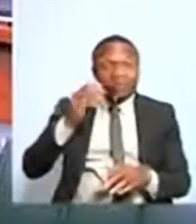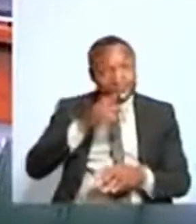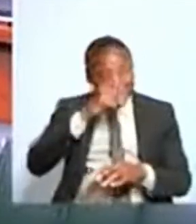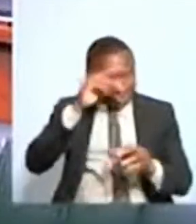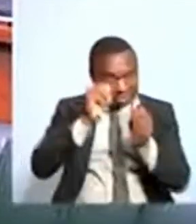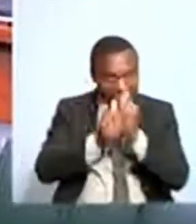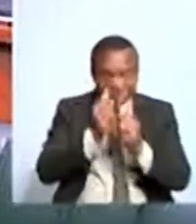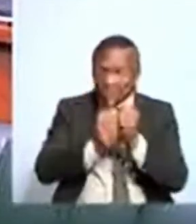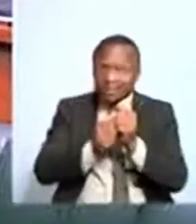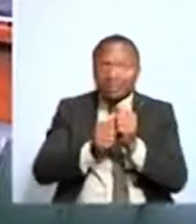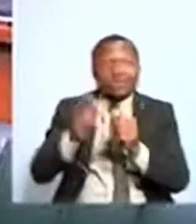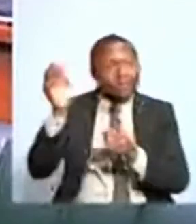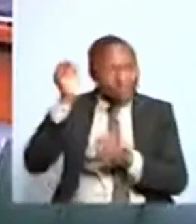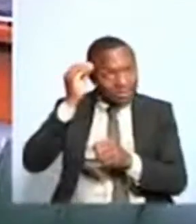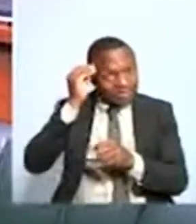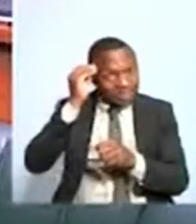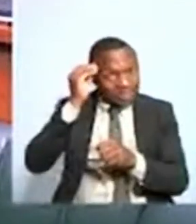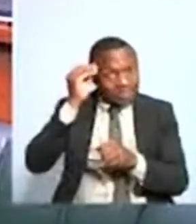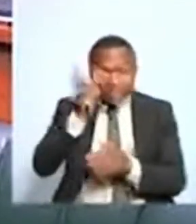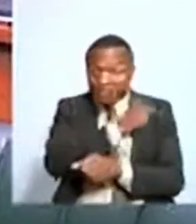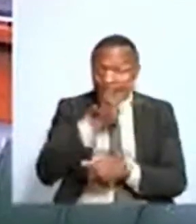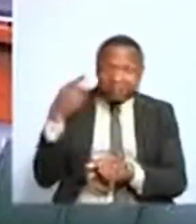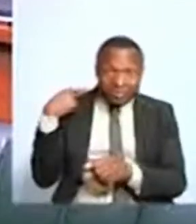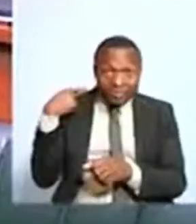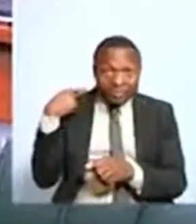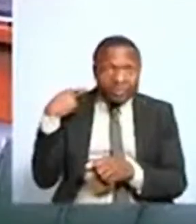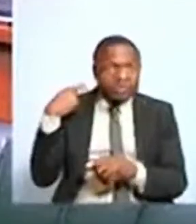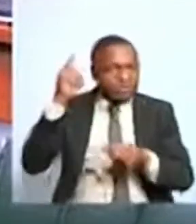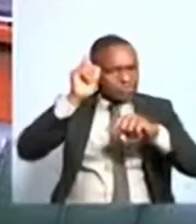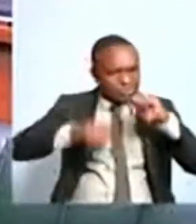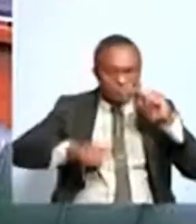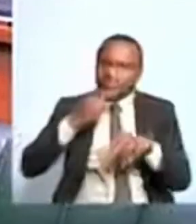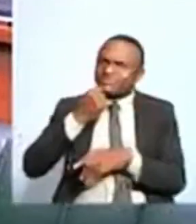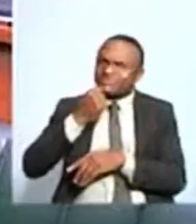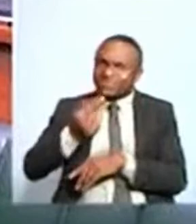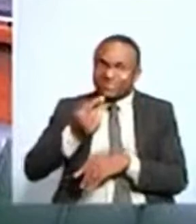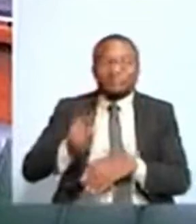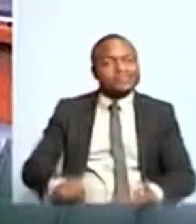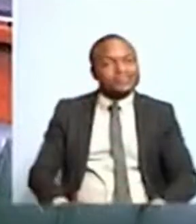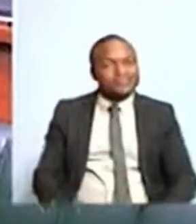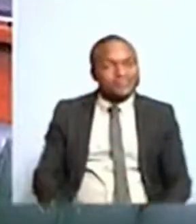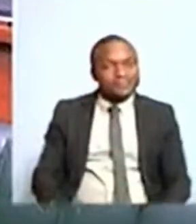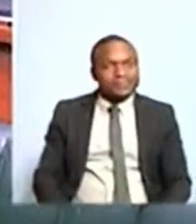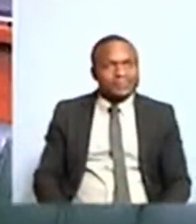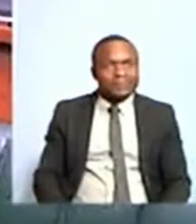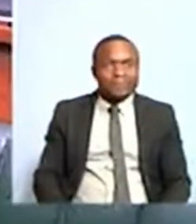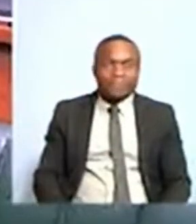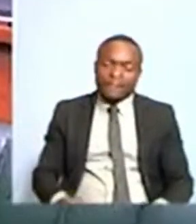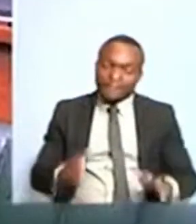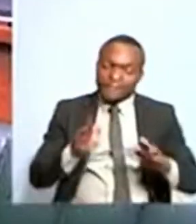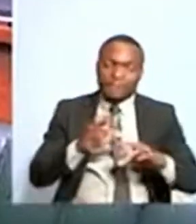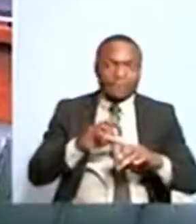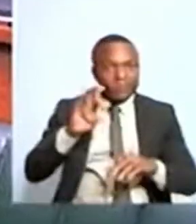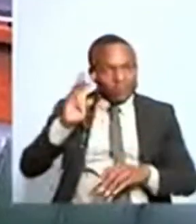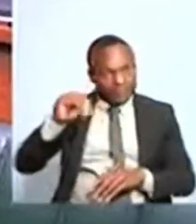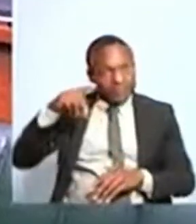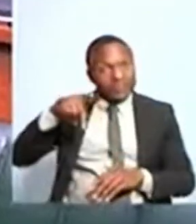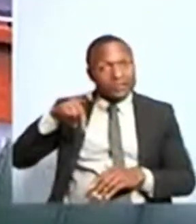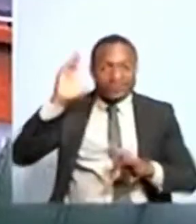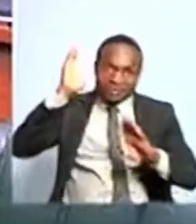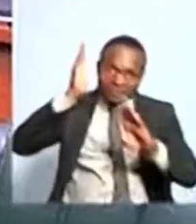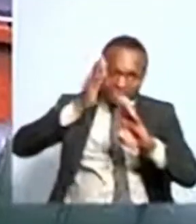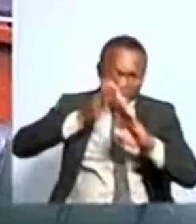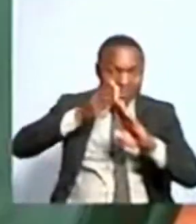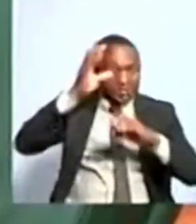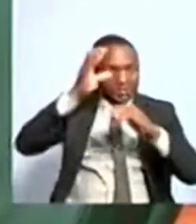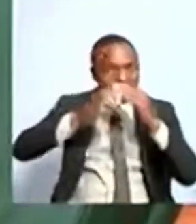and norm in parliament, in the Commonwealth. You cannot say that this... Honorable member, stick to clause